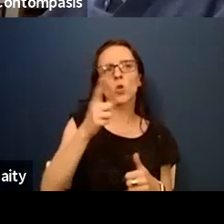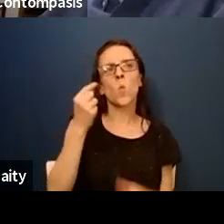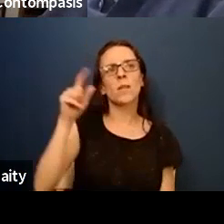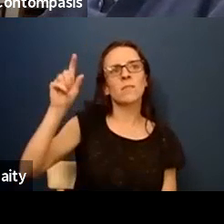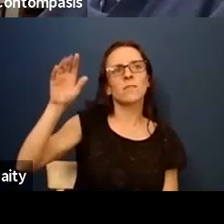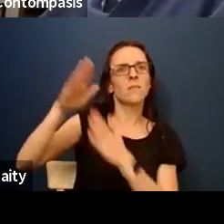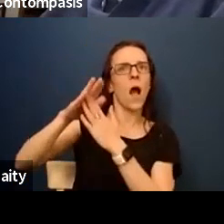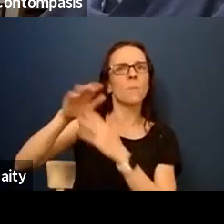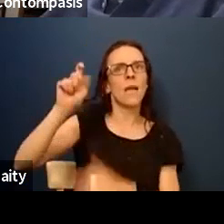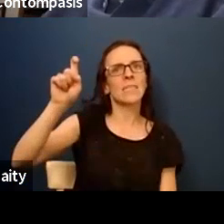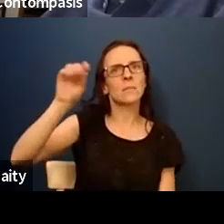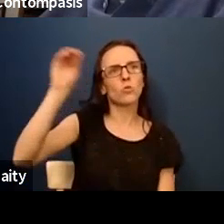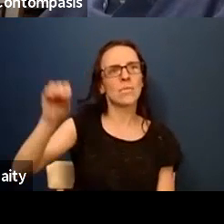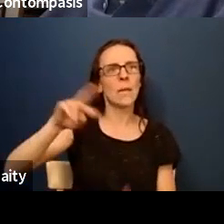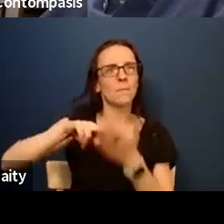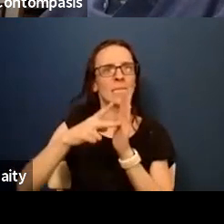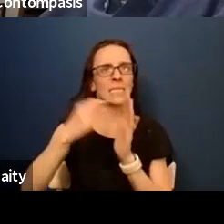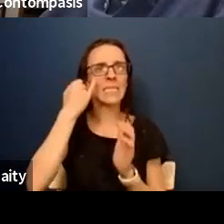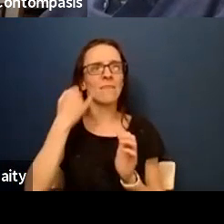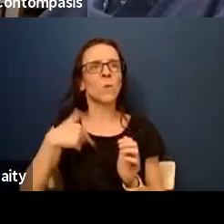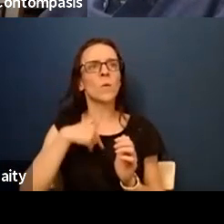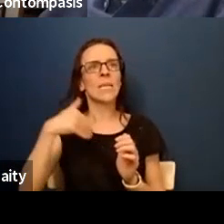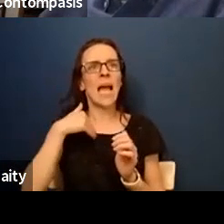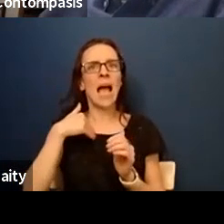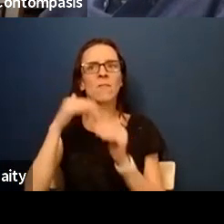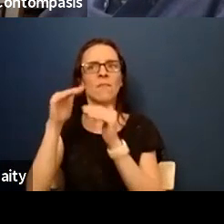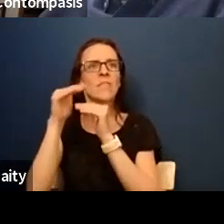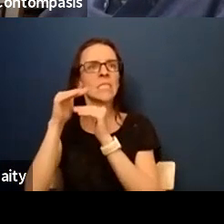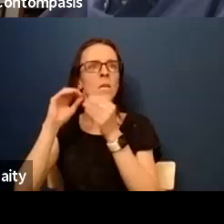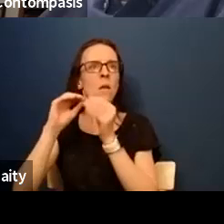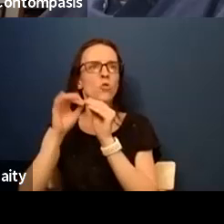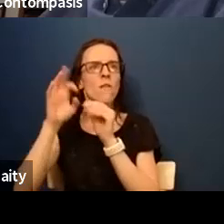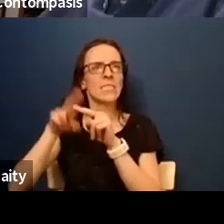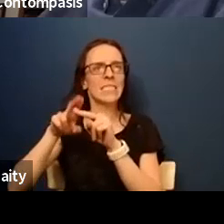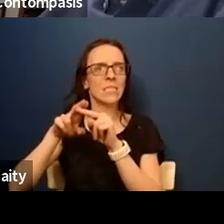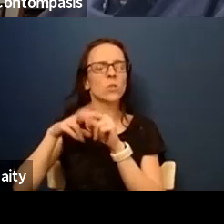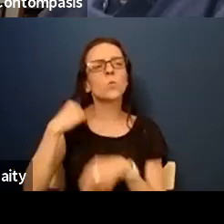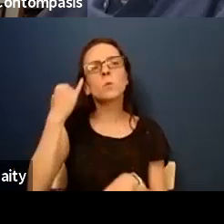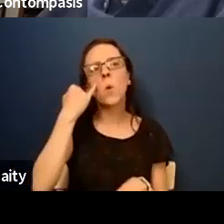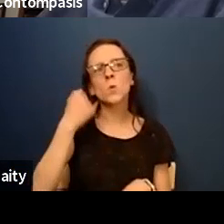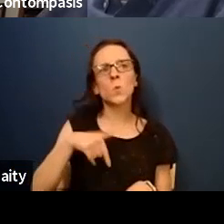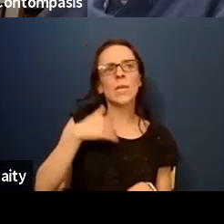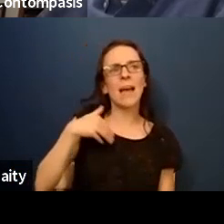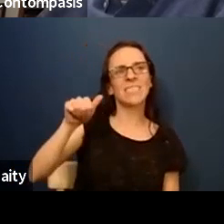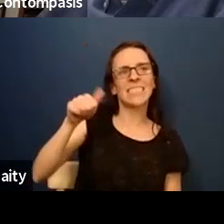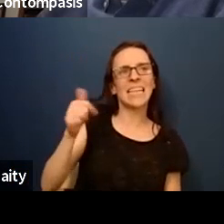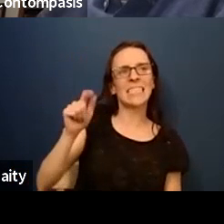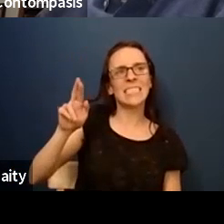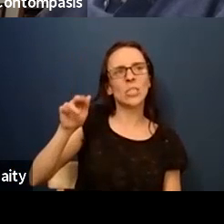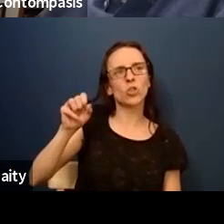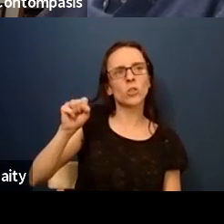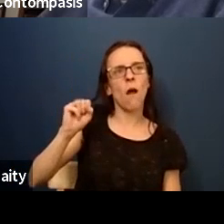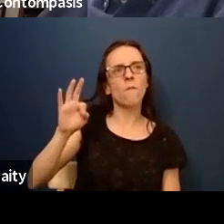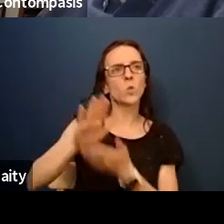means. If we have a fixed number of seats, let's say there were 10 tiers of school type,